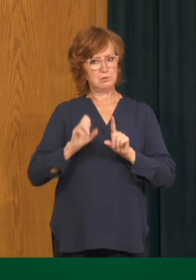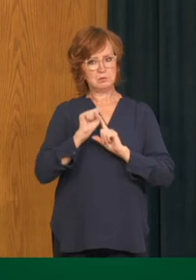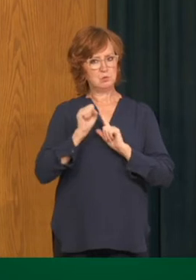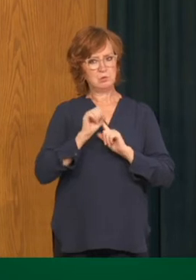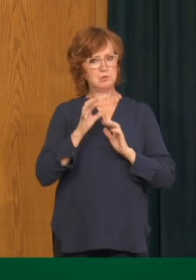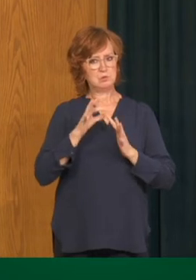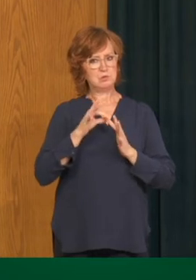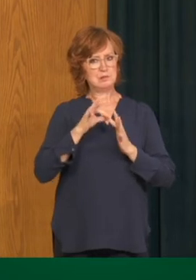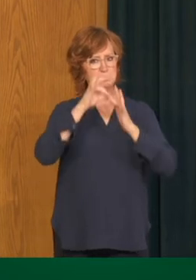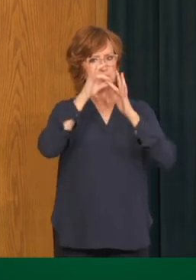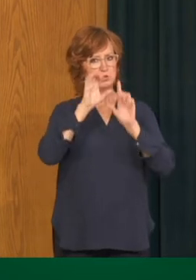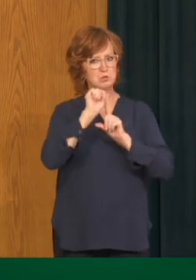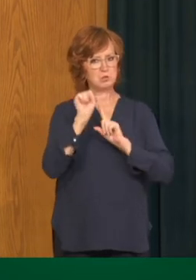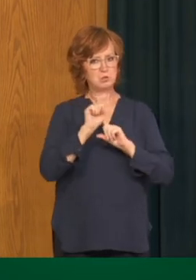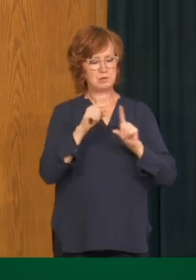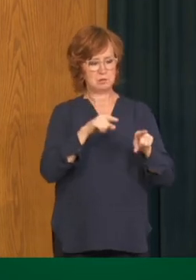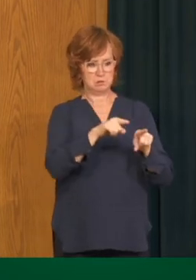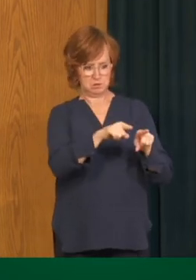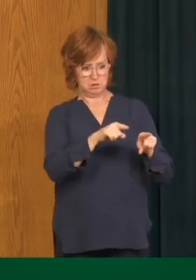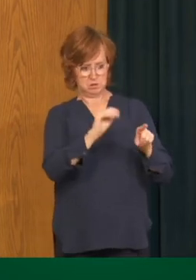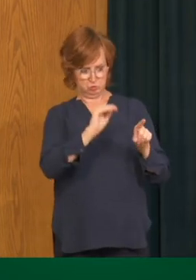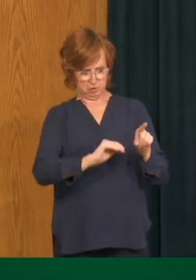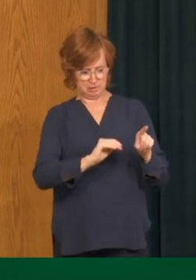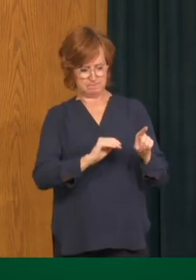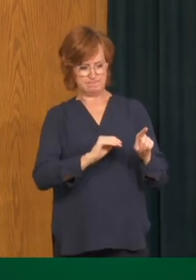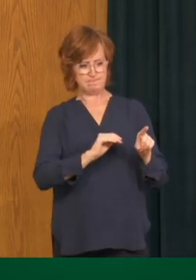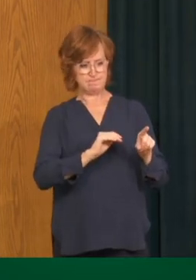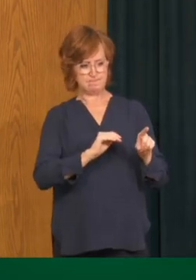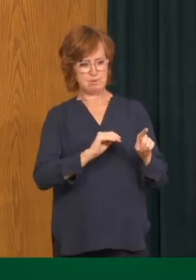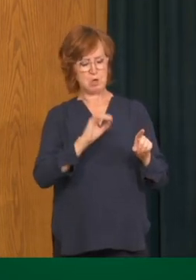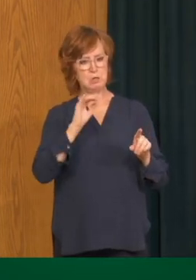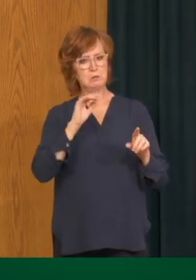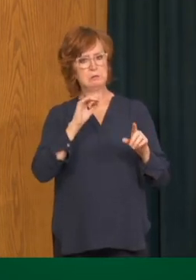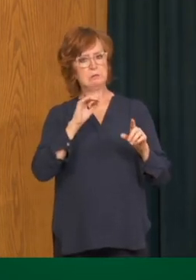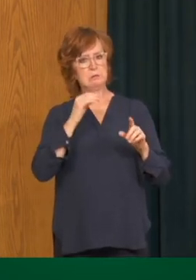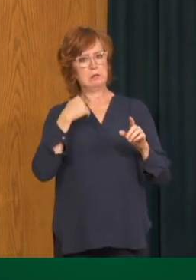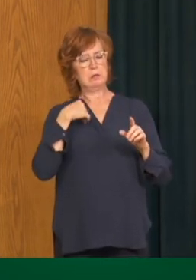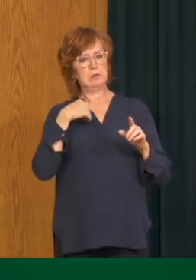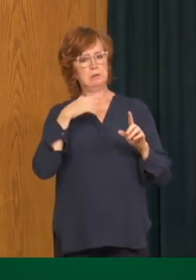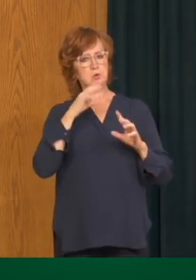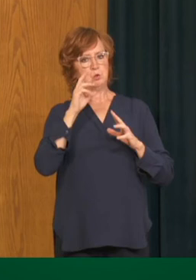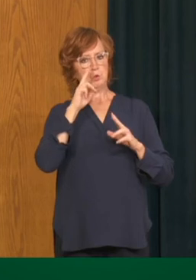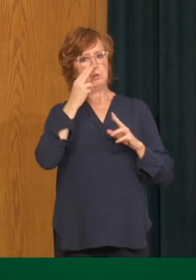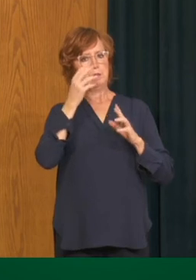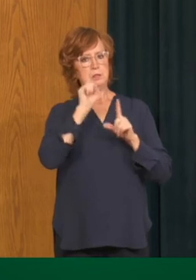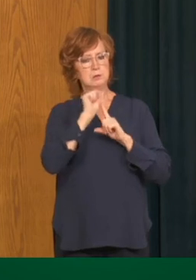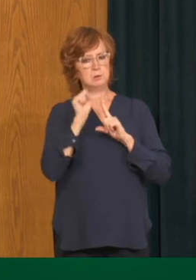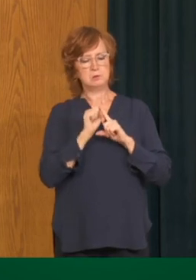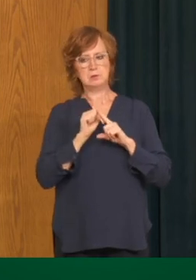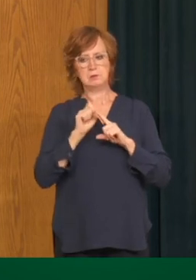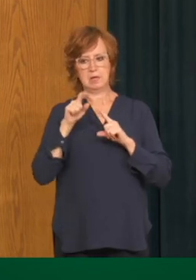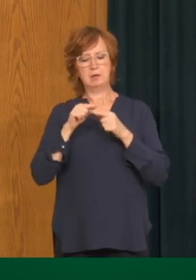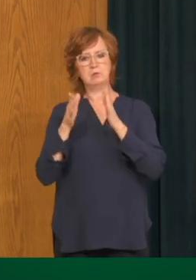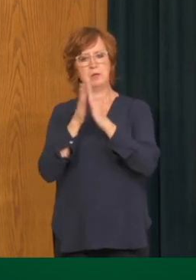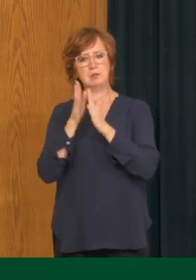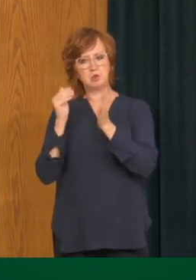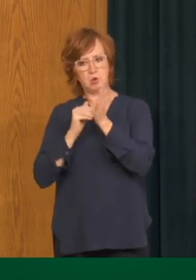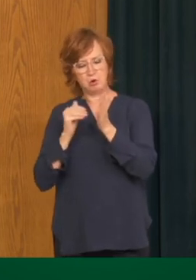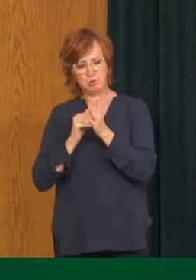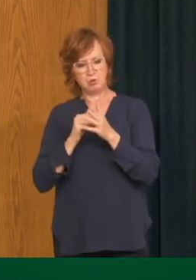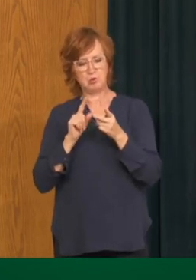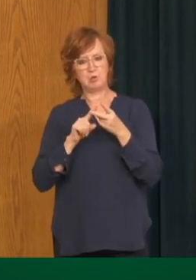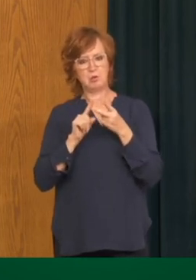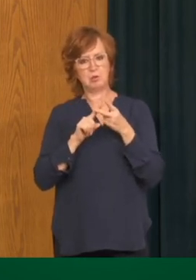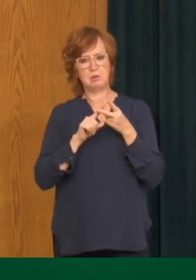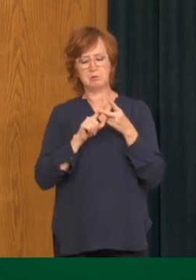it's good to have a discussion with the healthcare provider, what can be done. And we have to understand that even children with